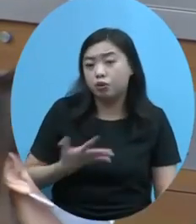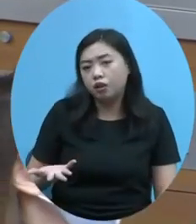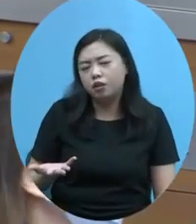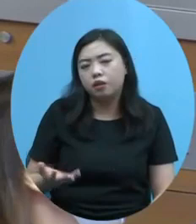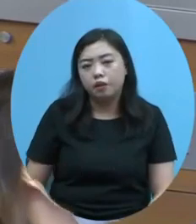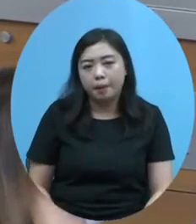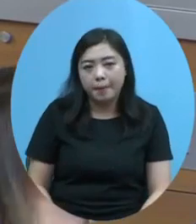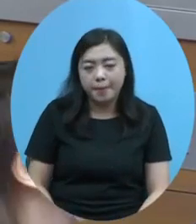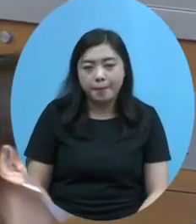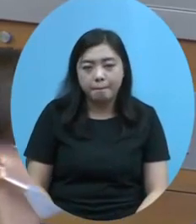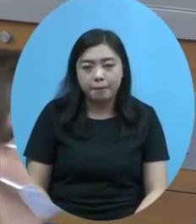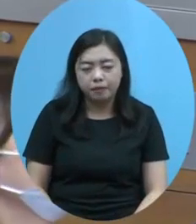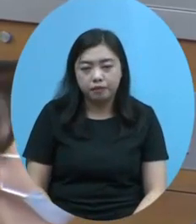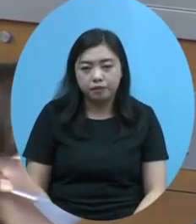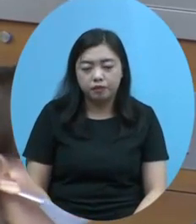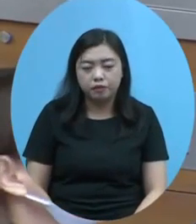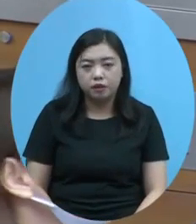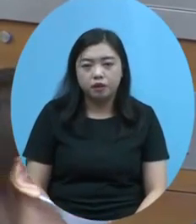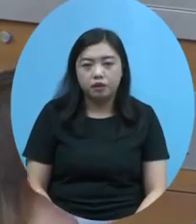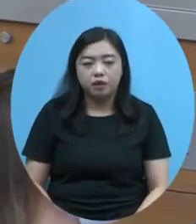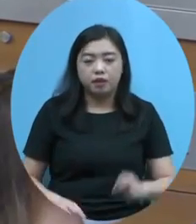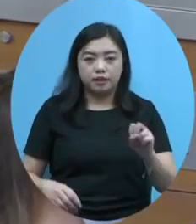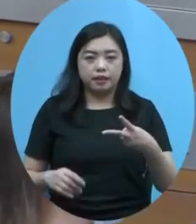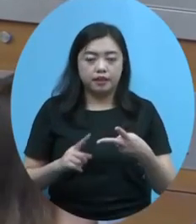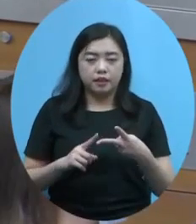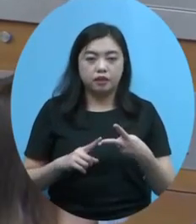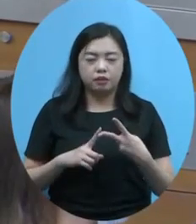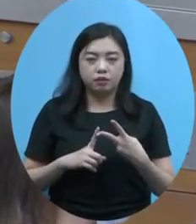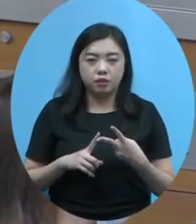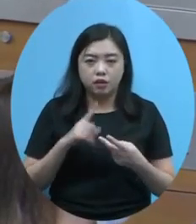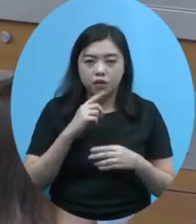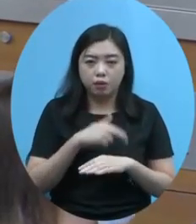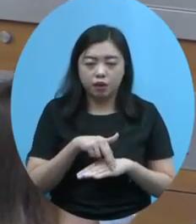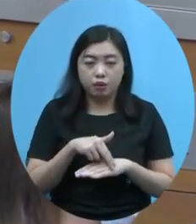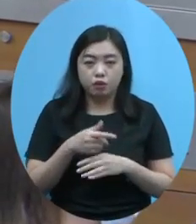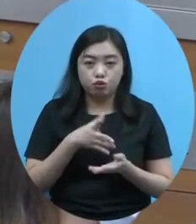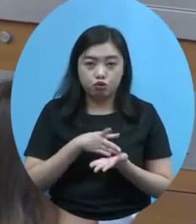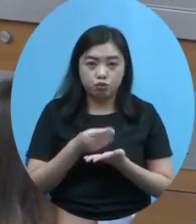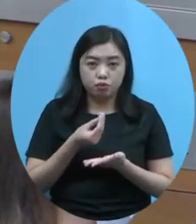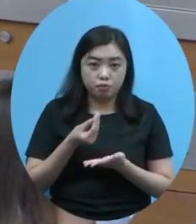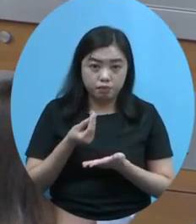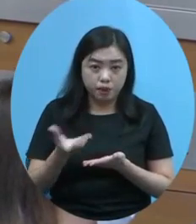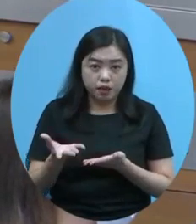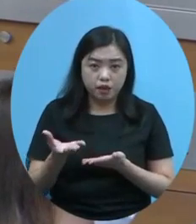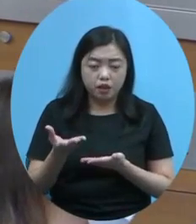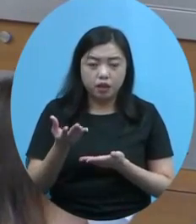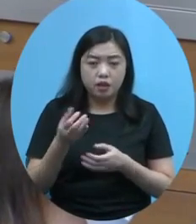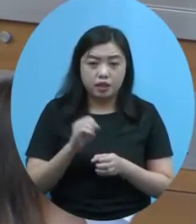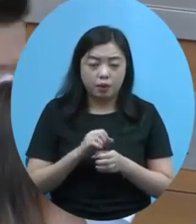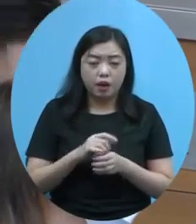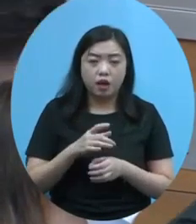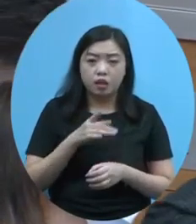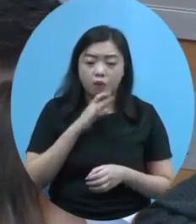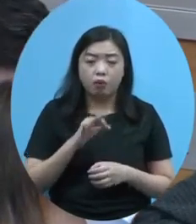would there be any measures that would specifically target bars and clubs, given that these are where the recent outbreaks are coming from? Thank you.